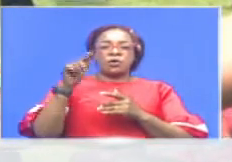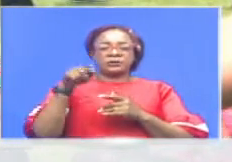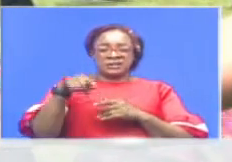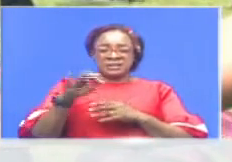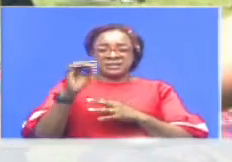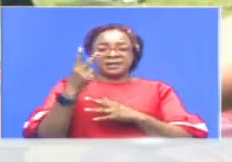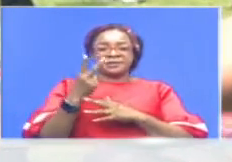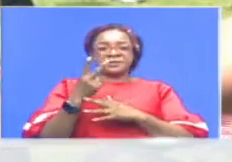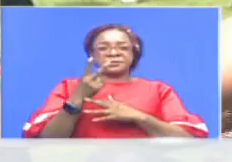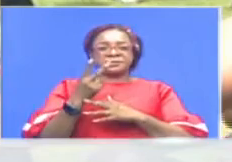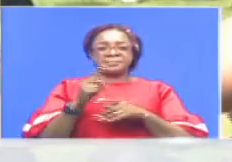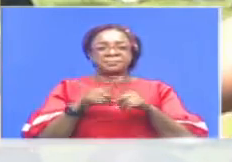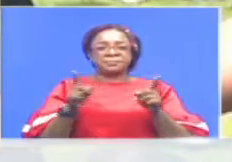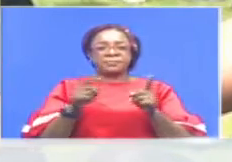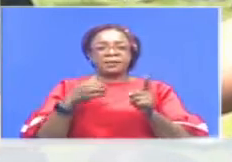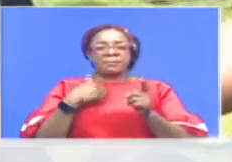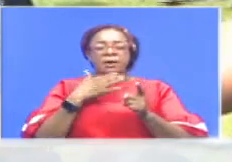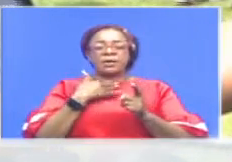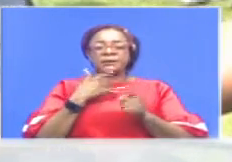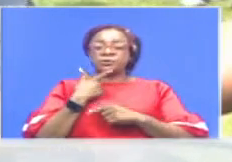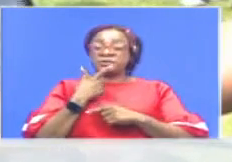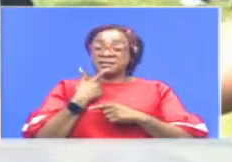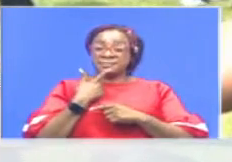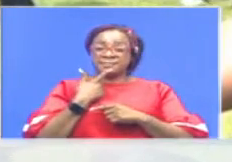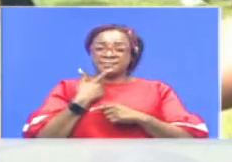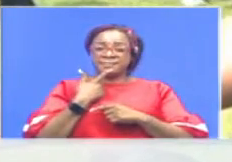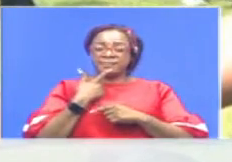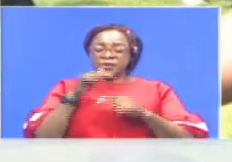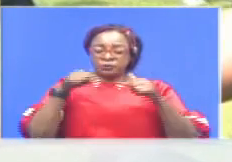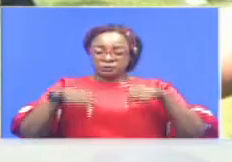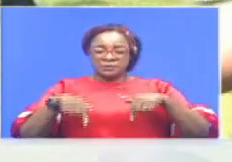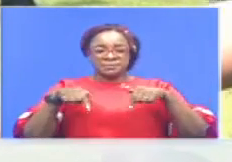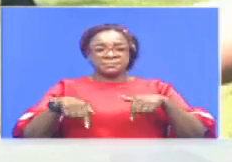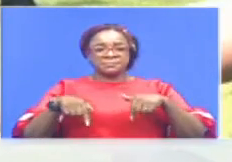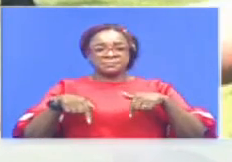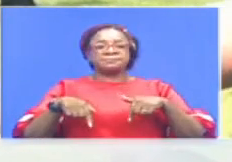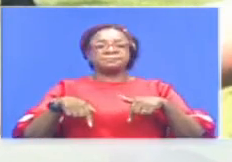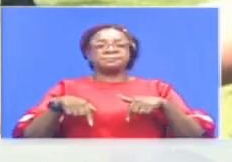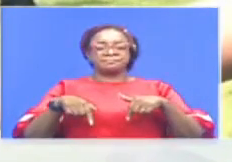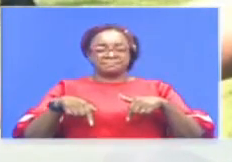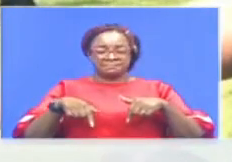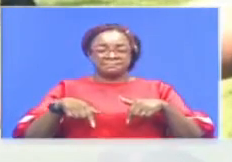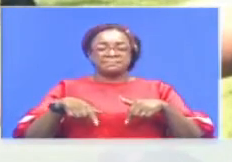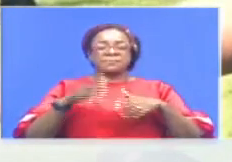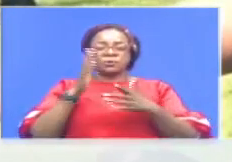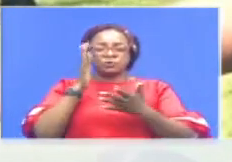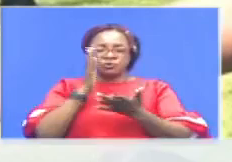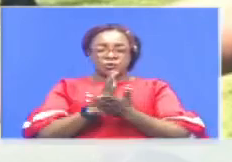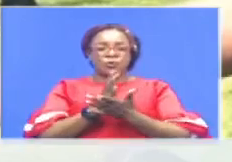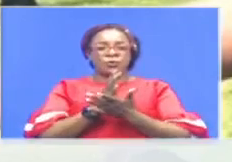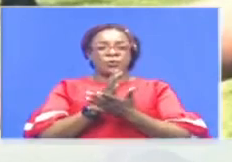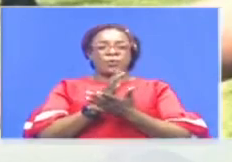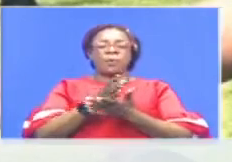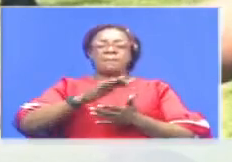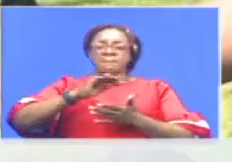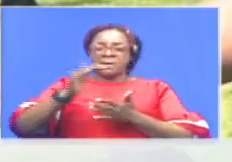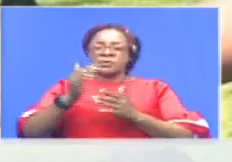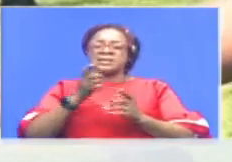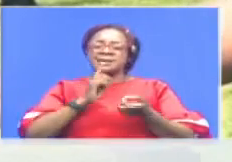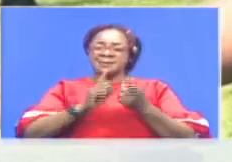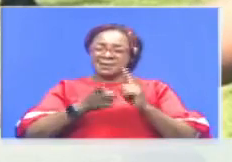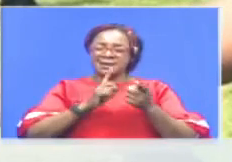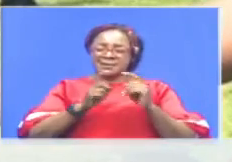pili. Lakini ningependa niseme hii ya leo sasa ndiye ile aswa mountain running